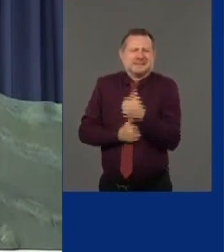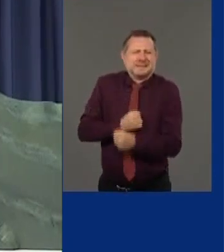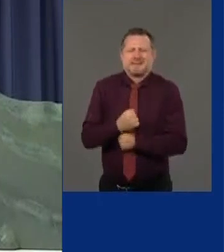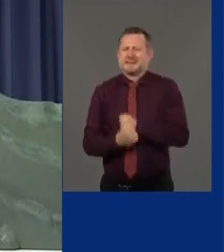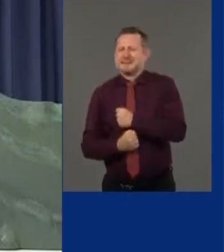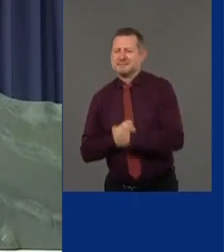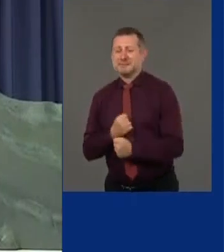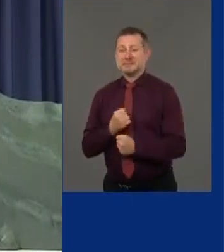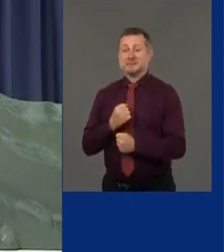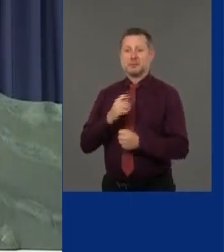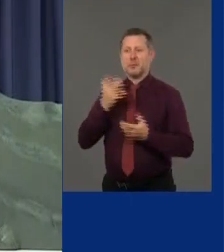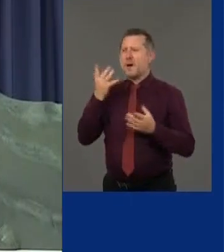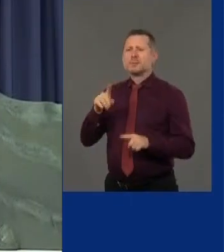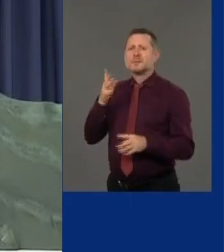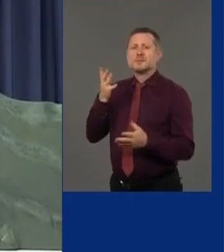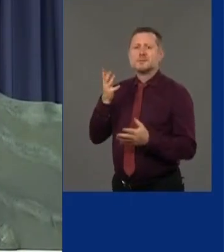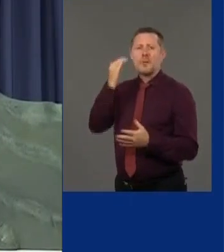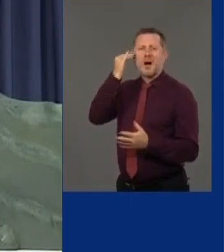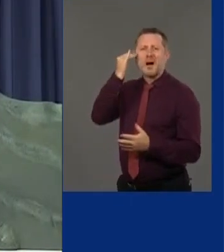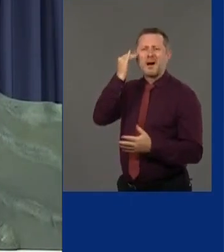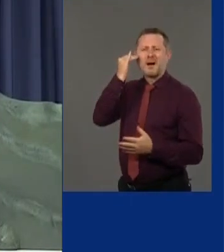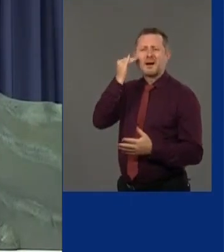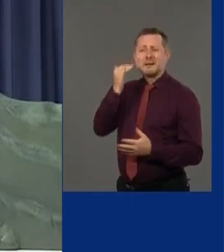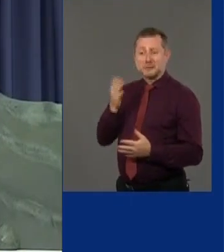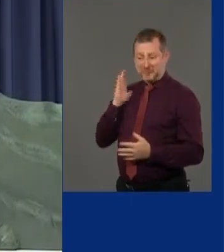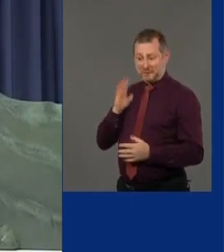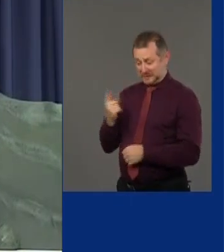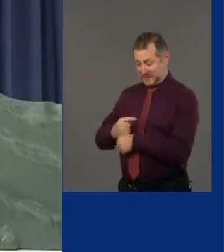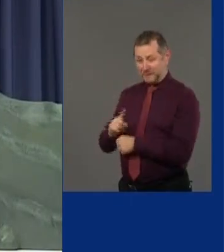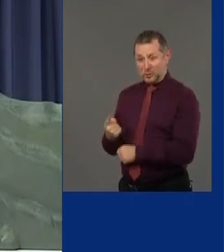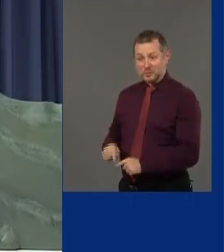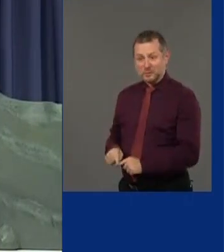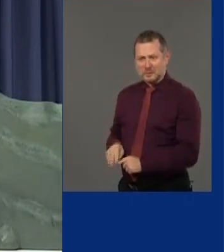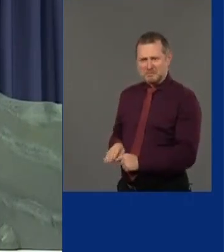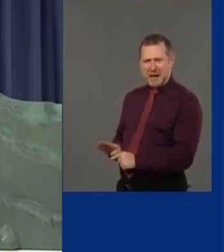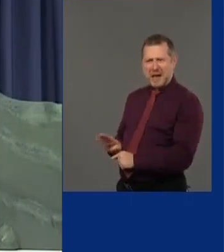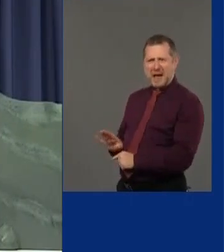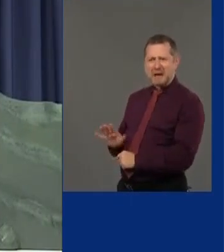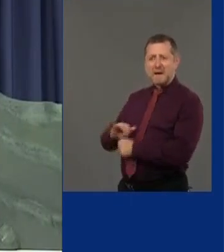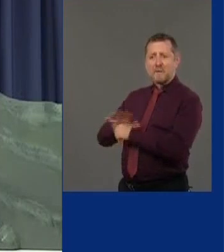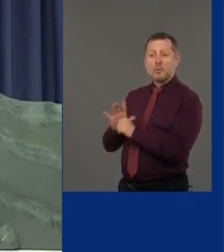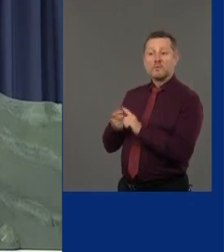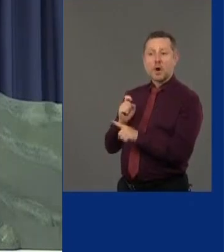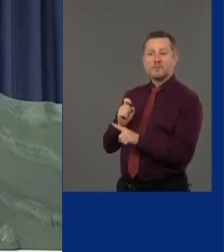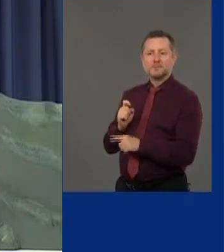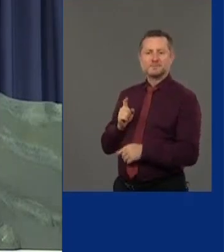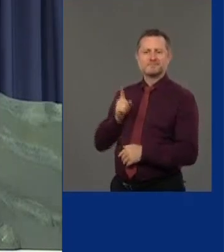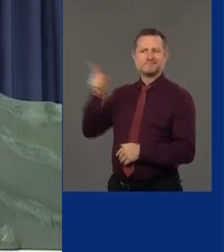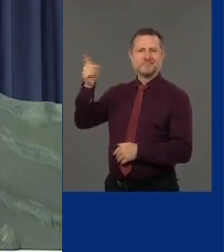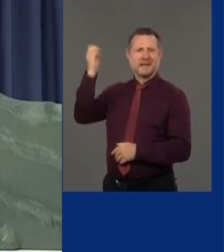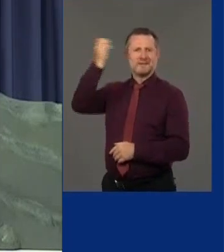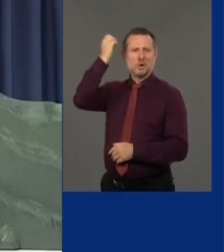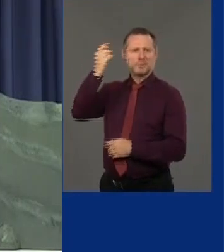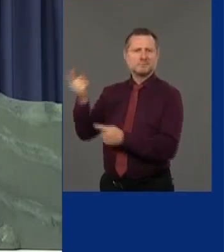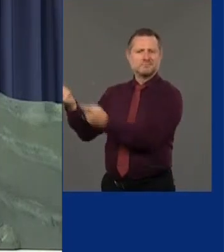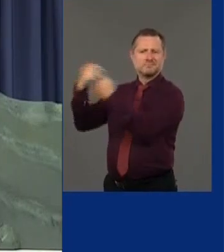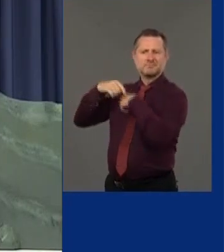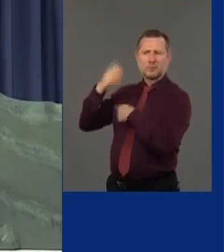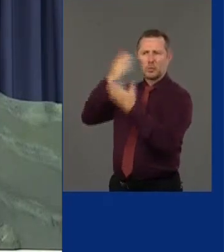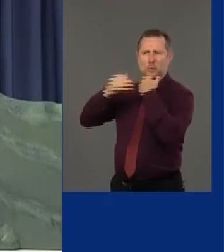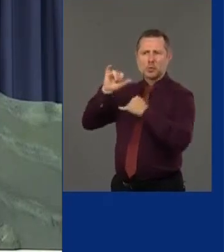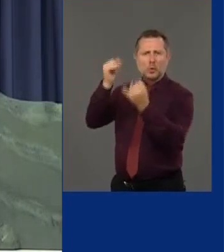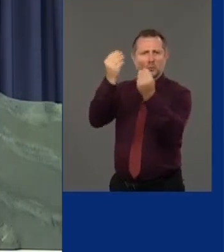spike? How did we get to day one? Because the virus came from Europe and nobody told us it was